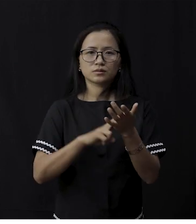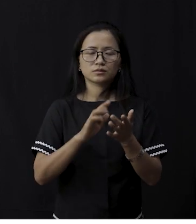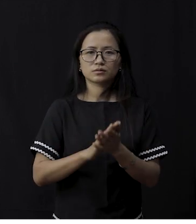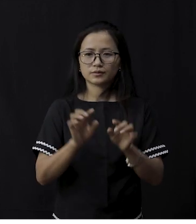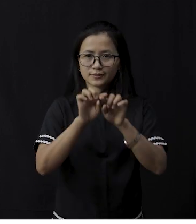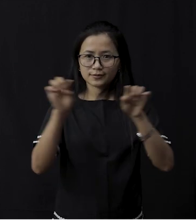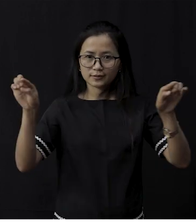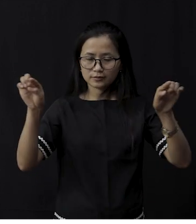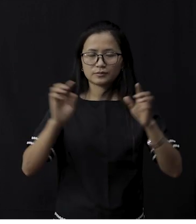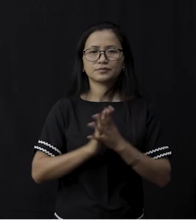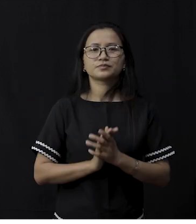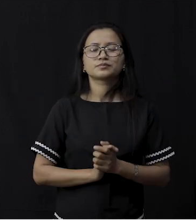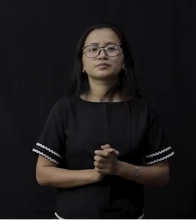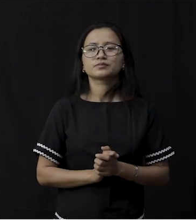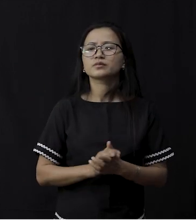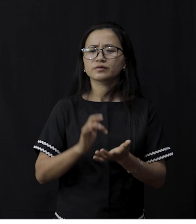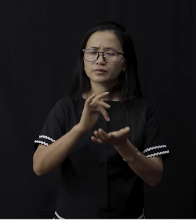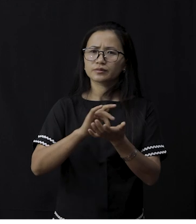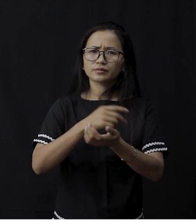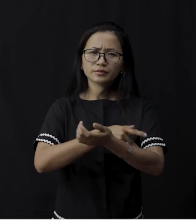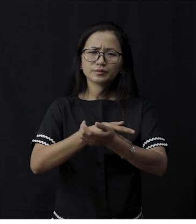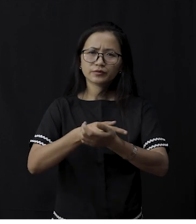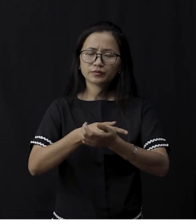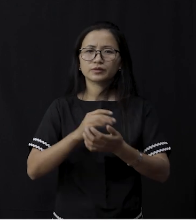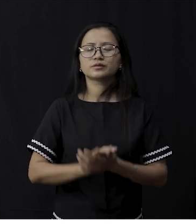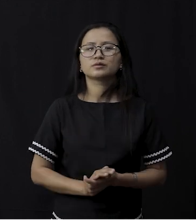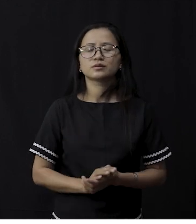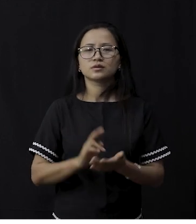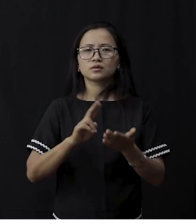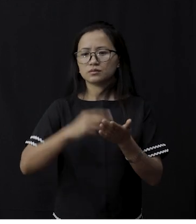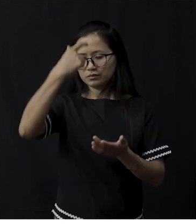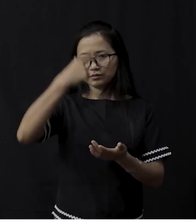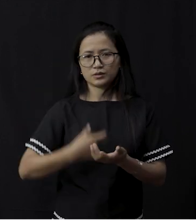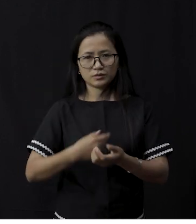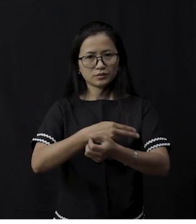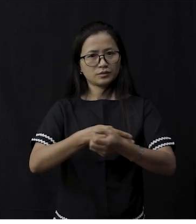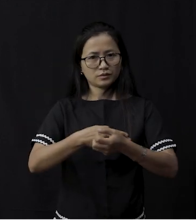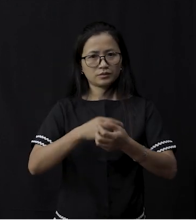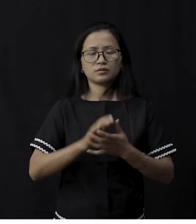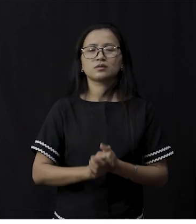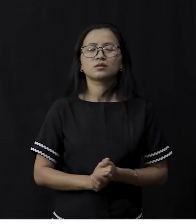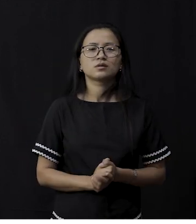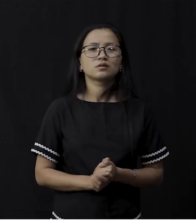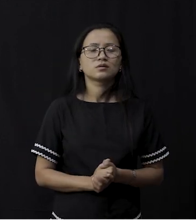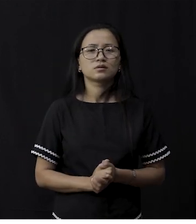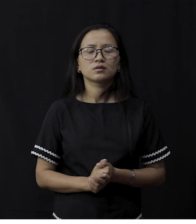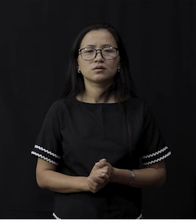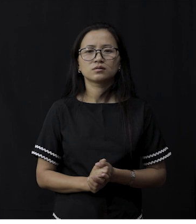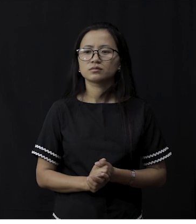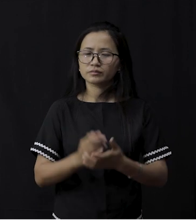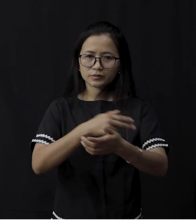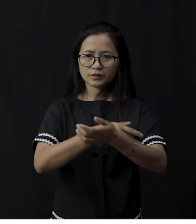So remember, if it is a name of a place, it's a noun. Name of a person, it's a noun again. Name of